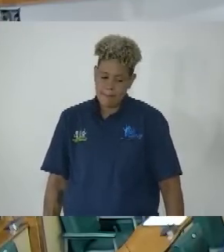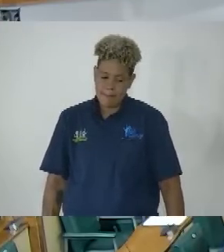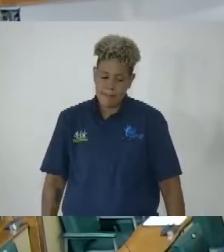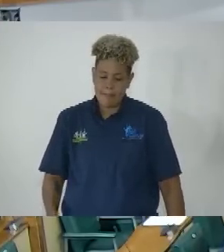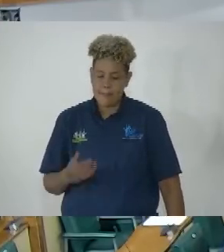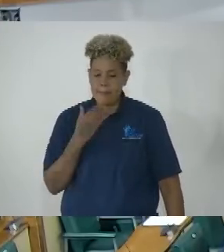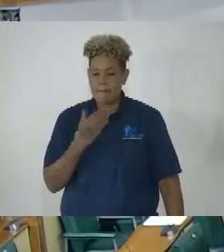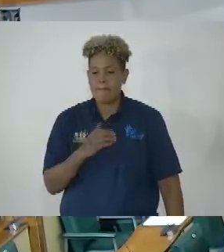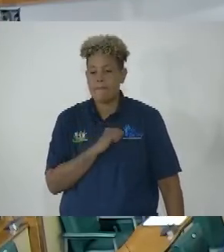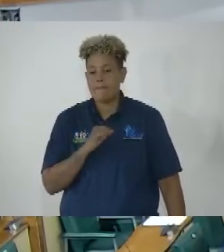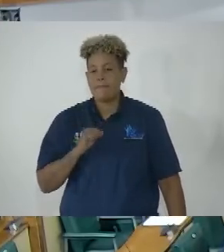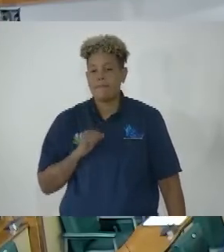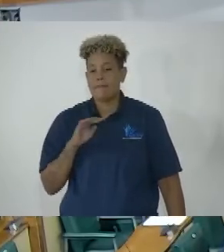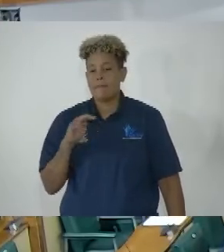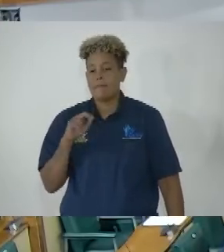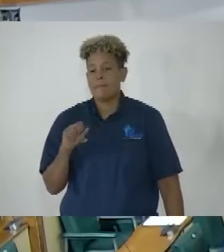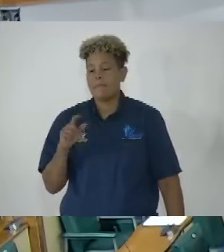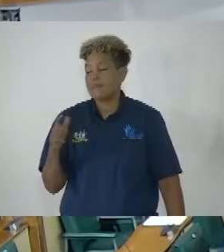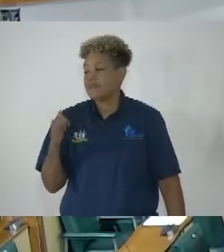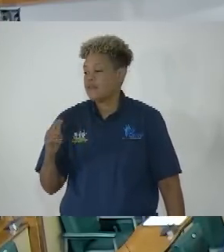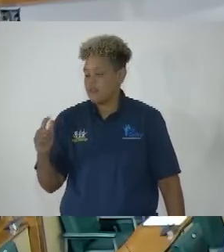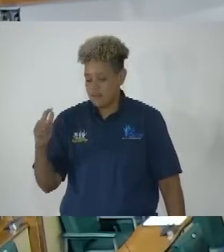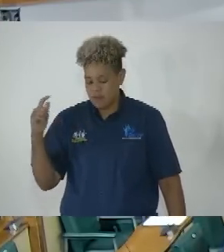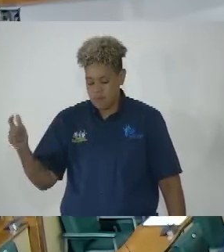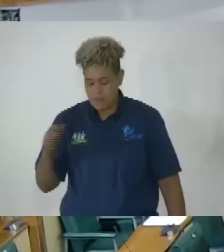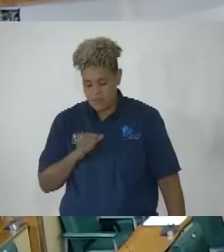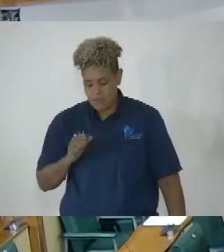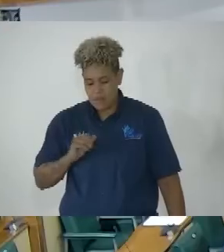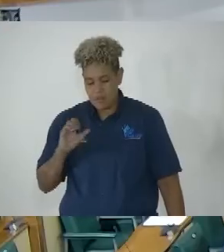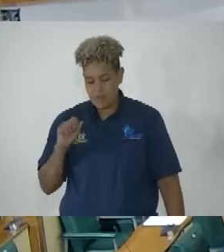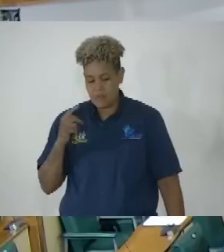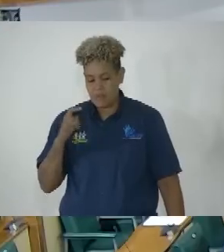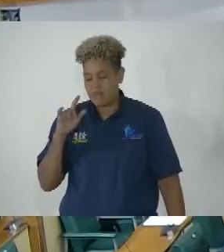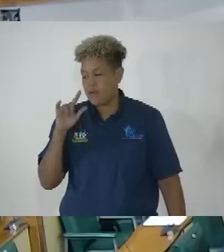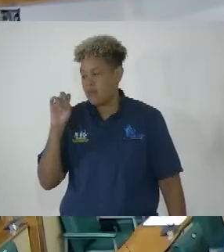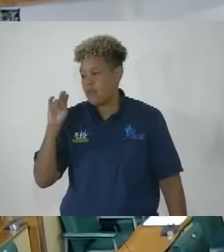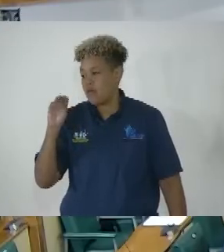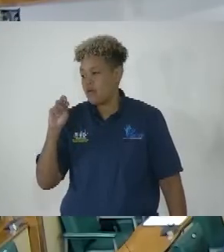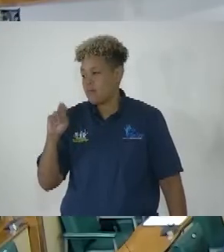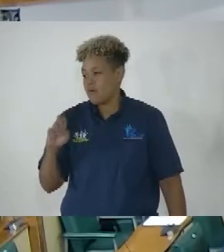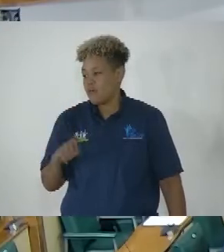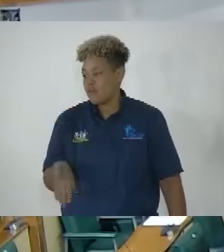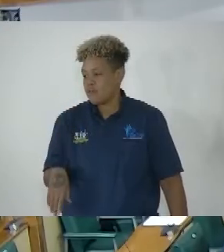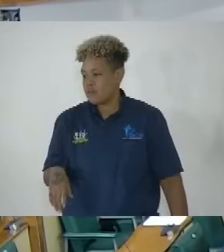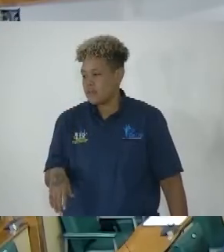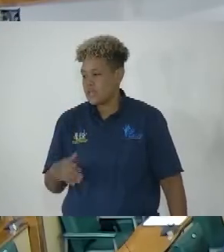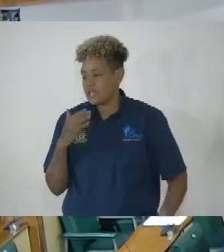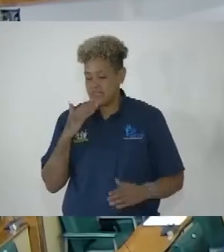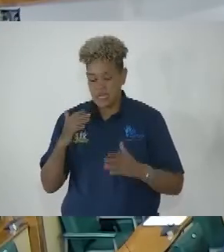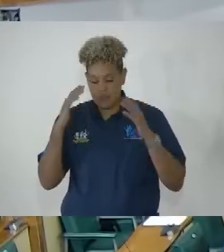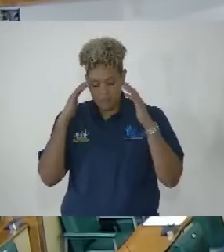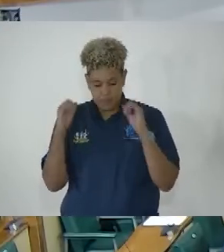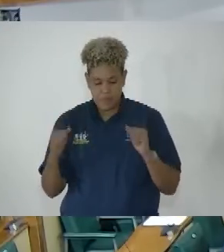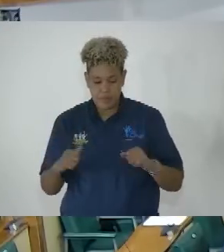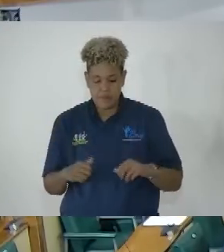Thank you, Senator Fraser-Binns. Senator Sapphire Longmore. Thank you, Mr. President.